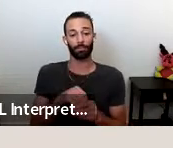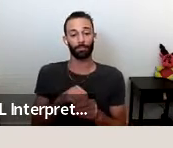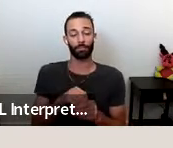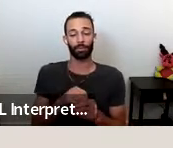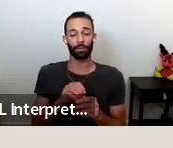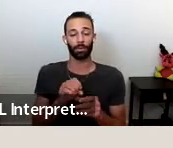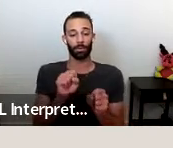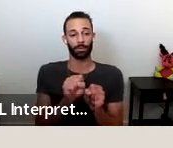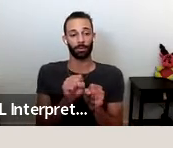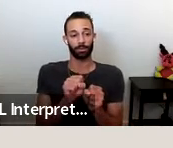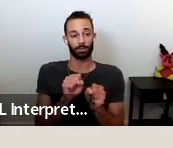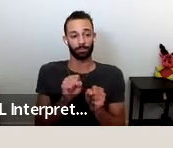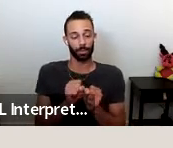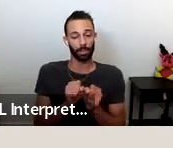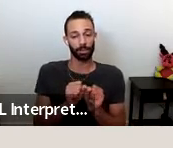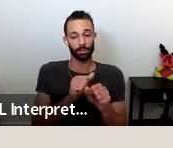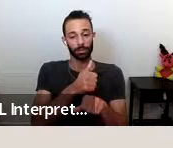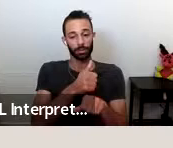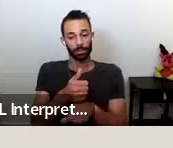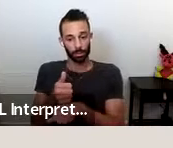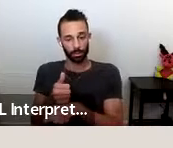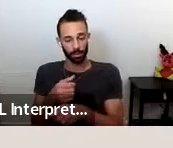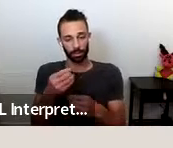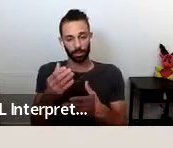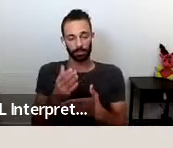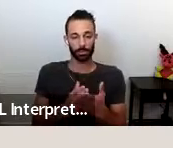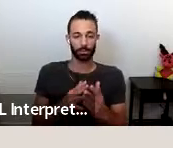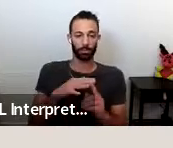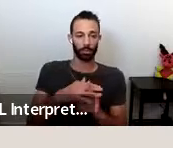context for this event, we're going to move into our slideshow.